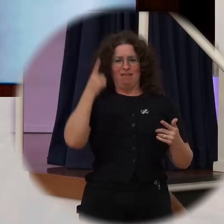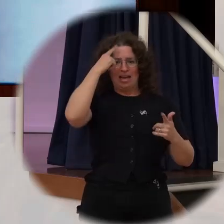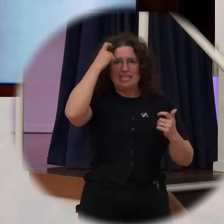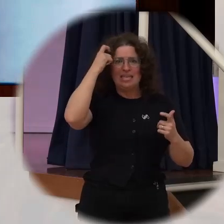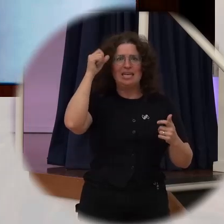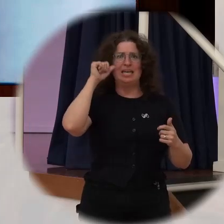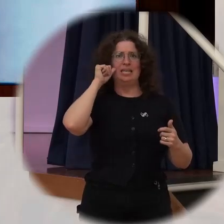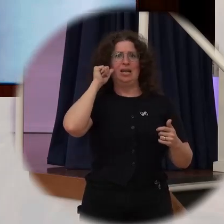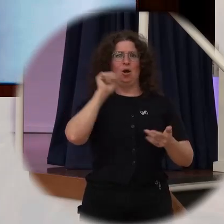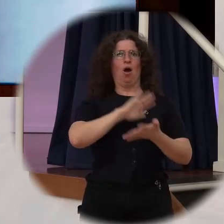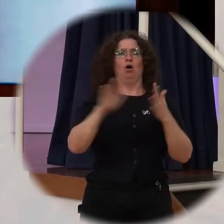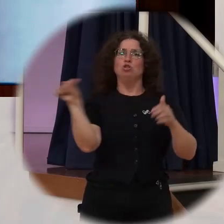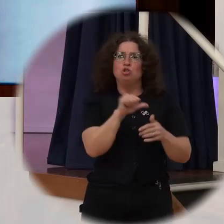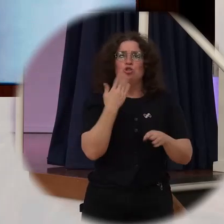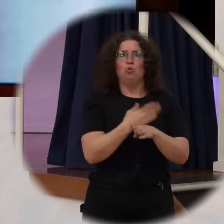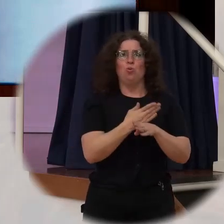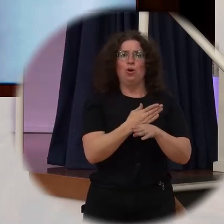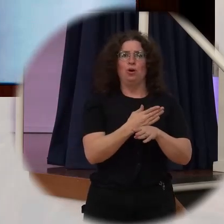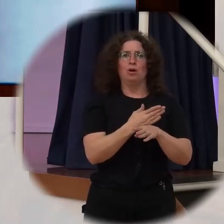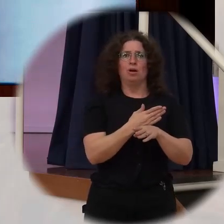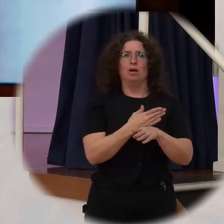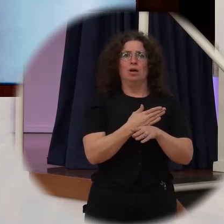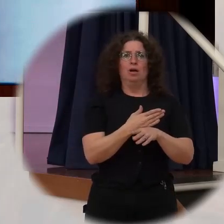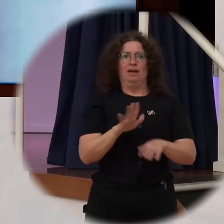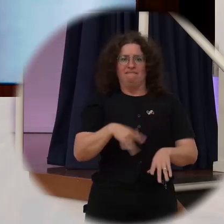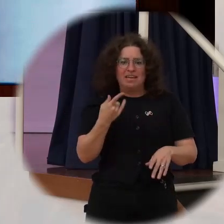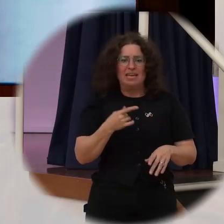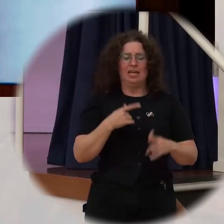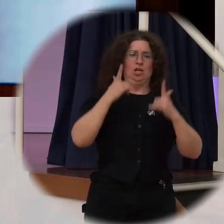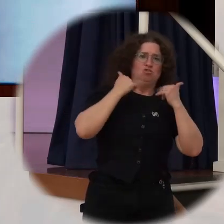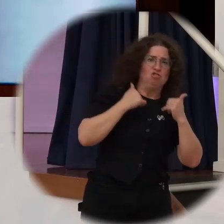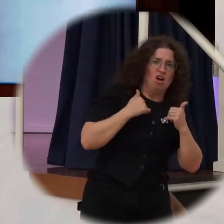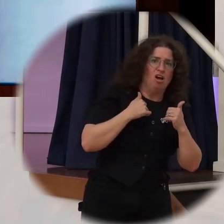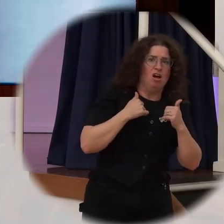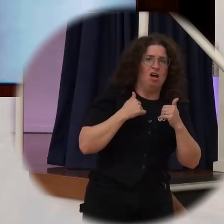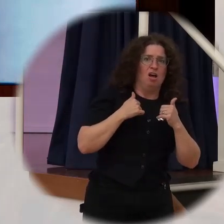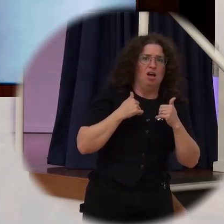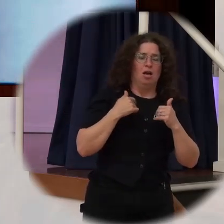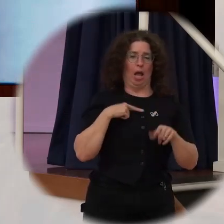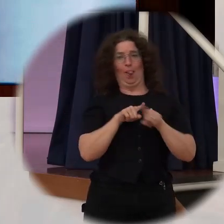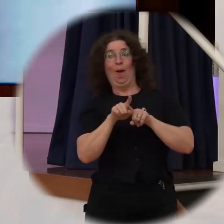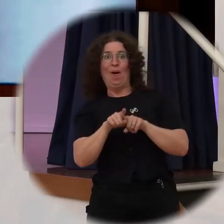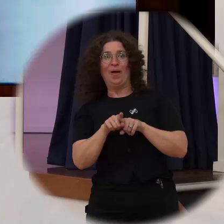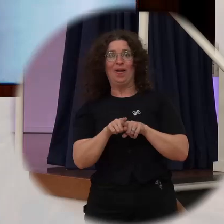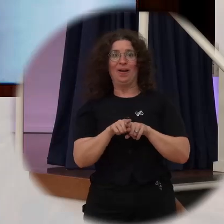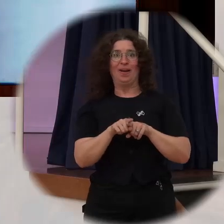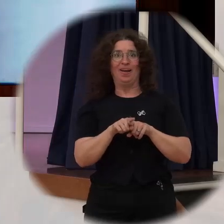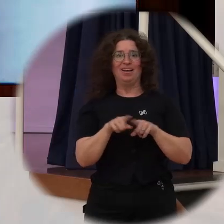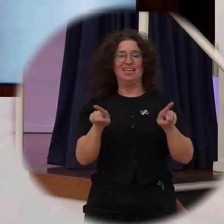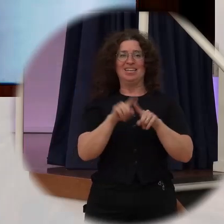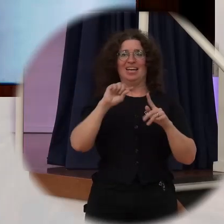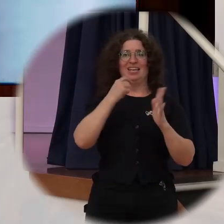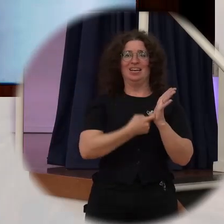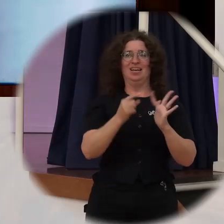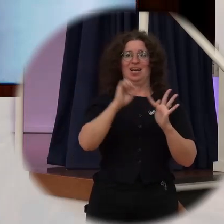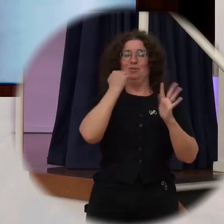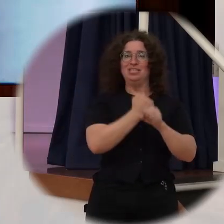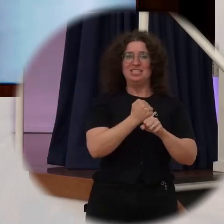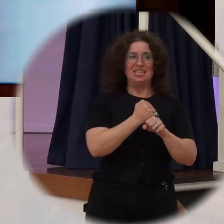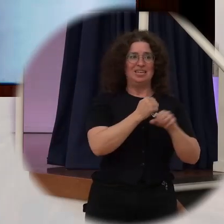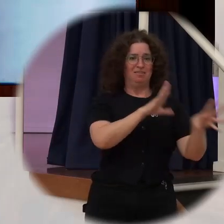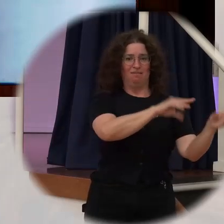game engines are supposed to work, I have a theory, I test it, I get a result, I get a surprising result. I learn things like items in an RPG I can then use in other